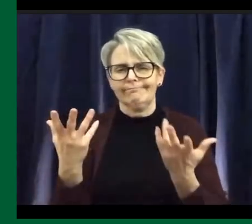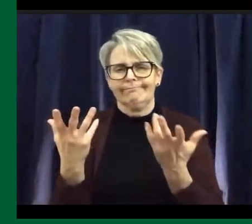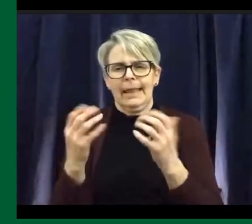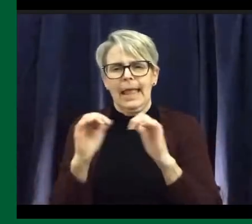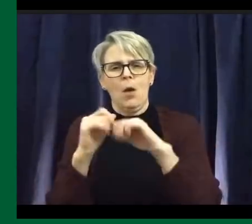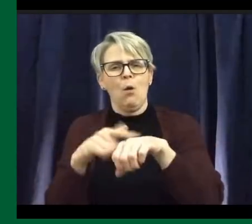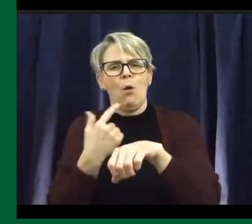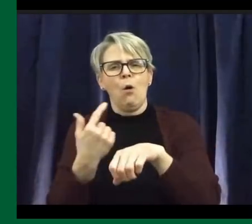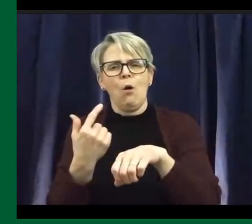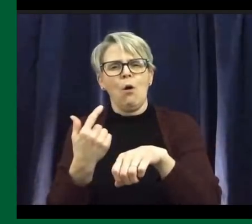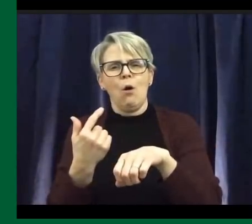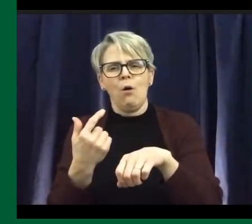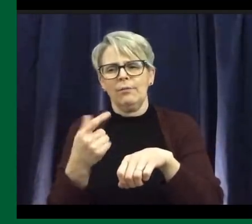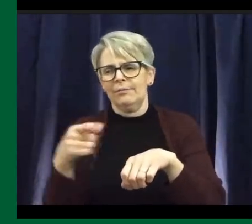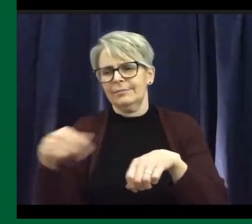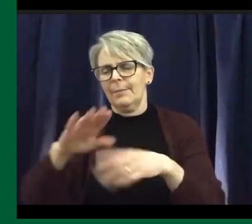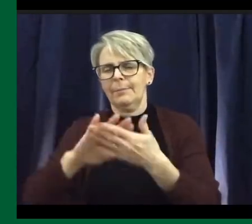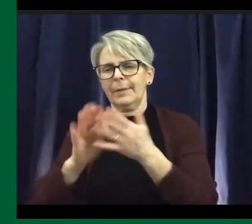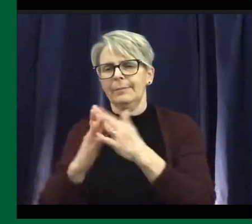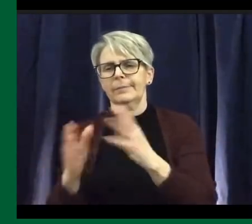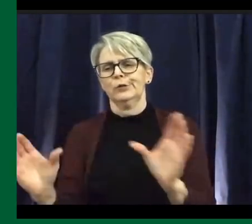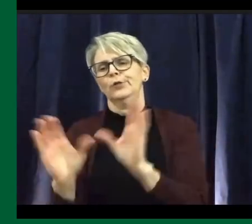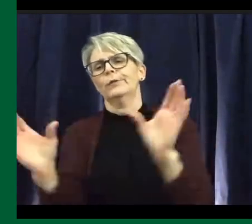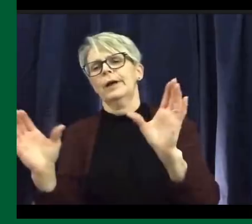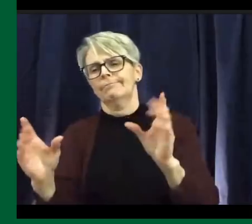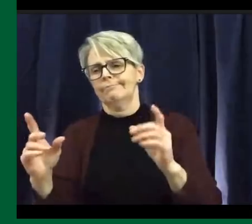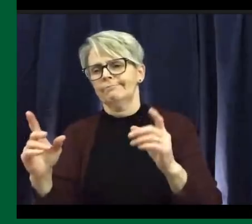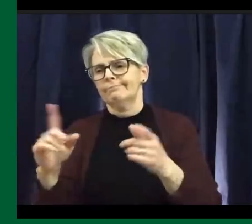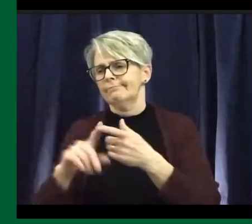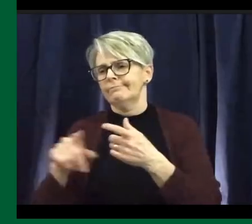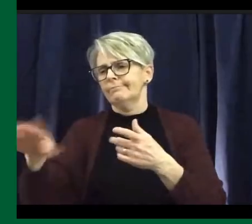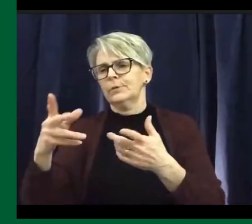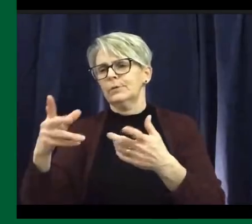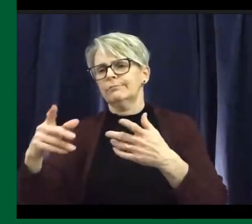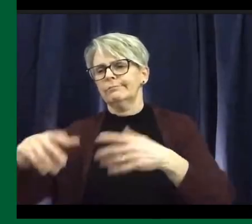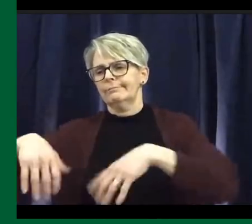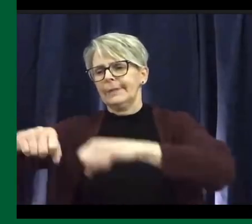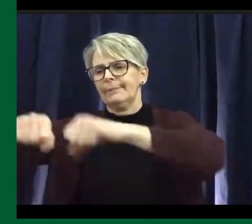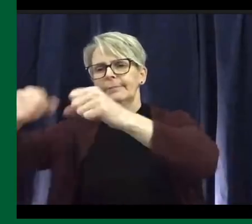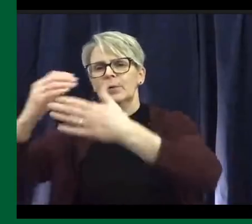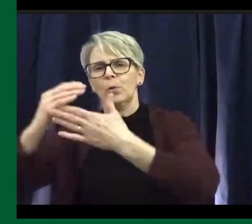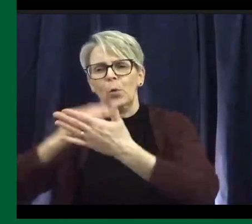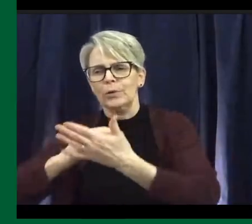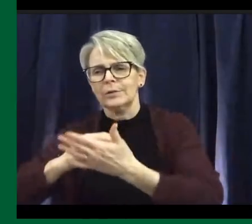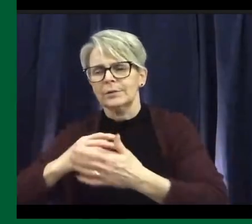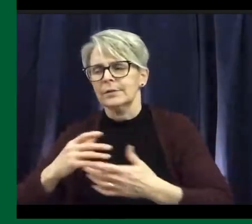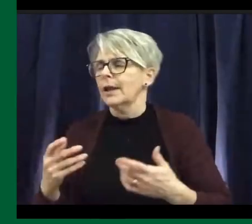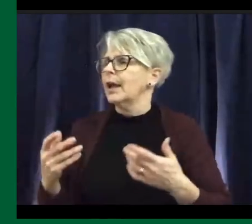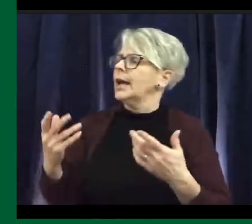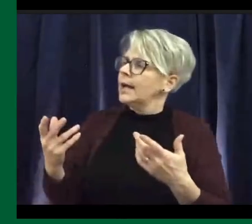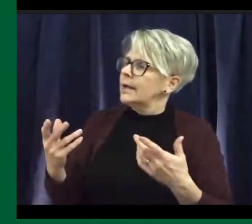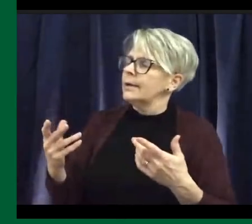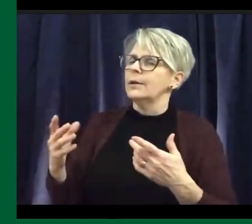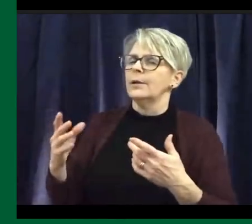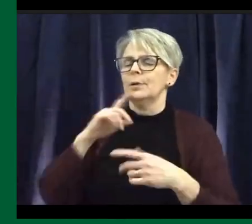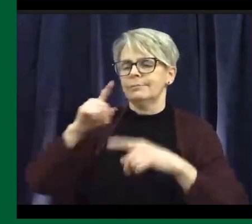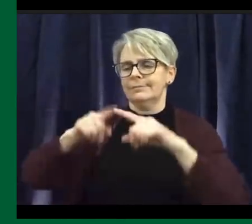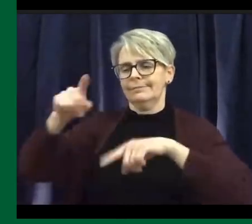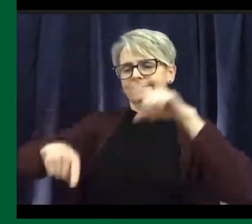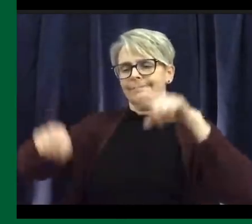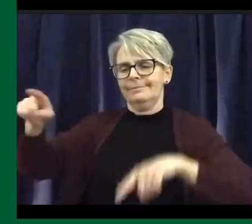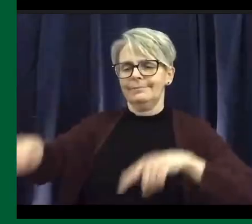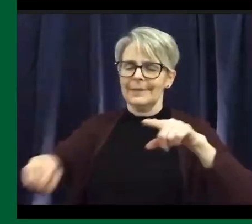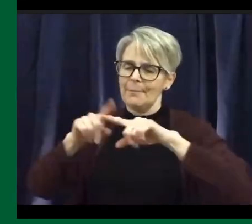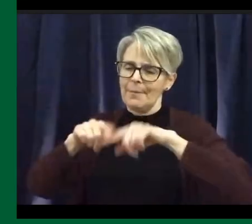be certified? I guess how does that process work, and how long will that take? So it won't be the same for all areas, as I said